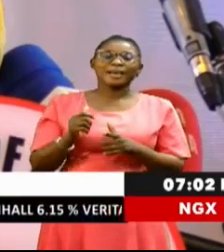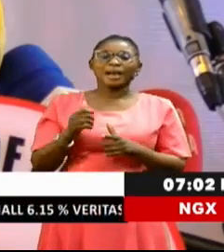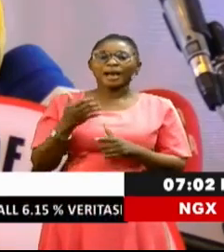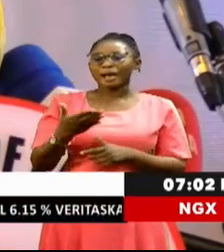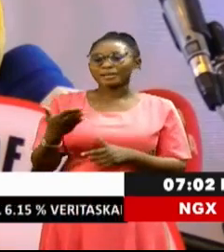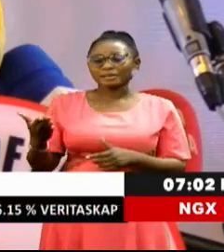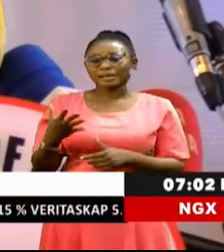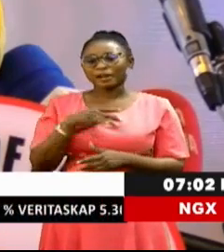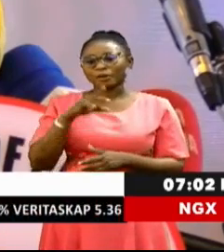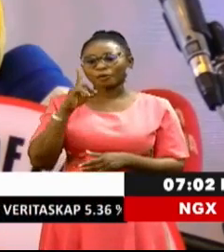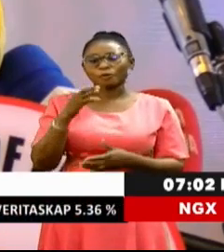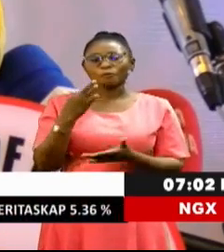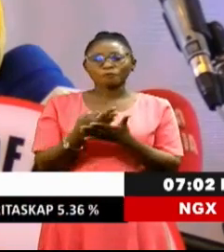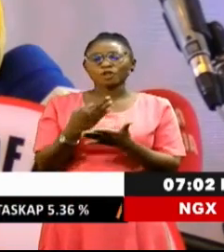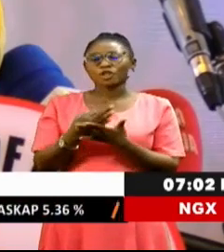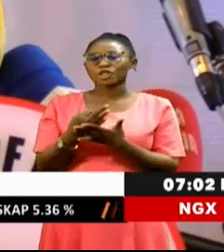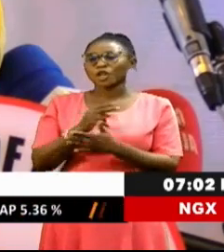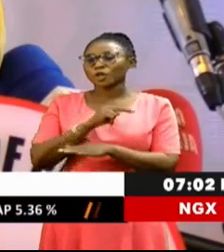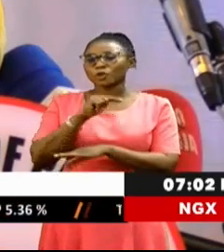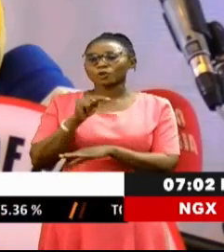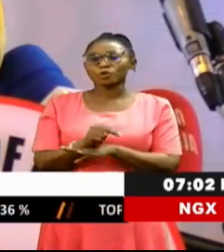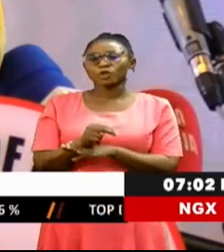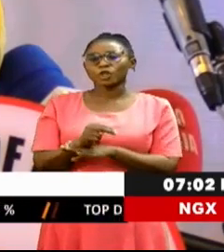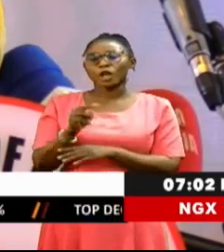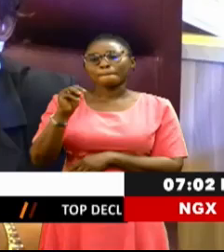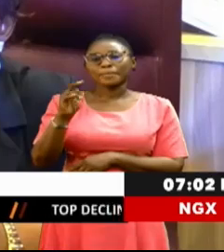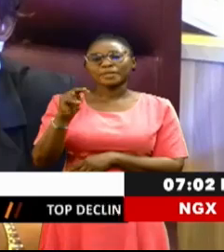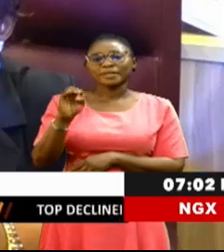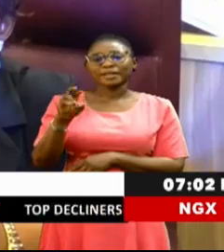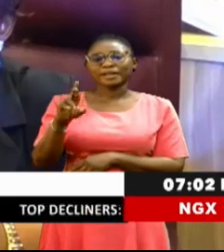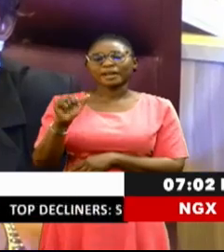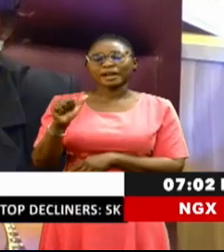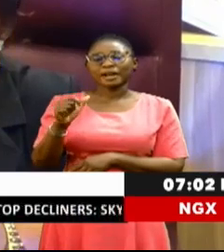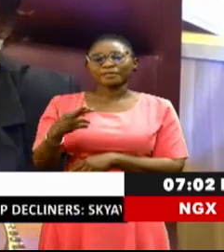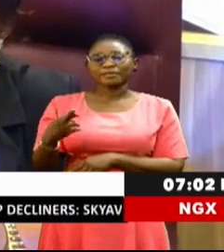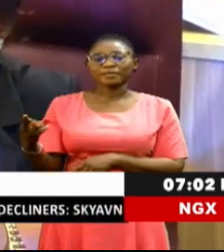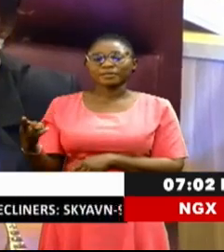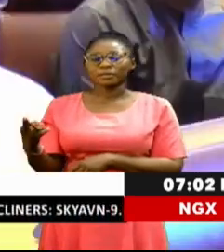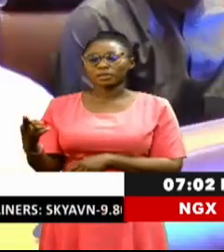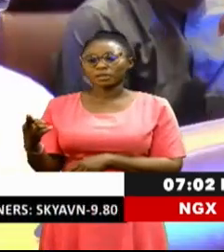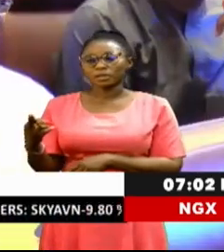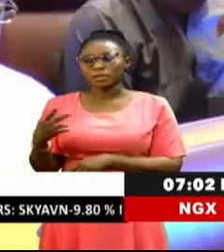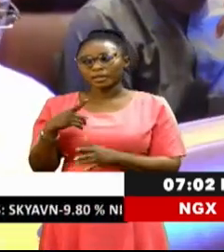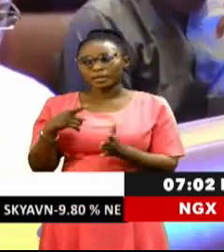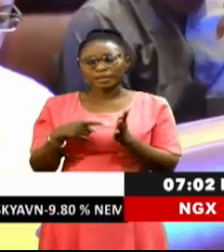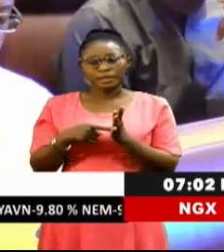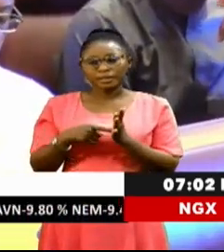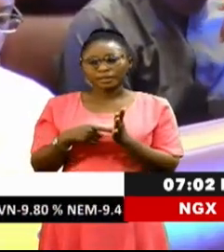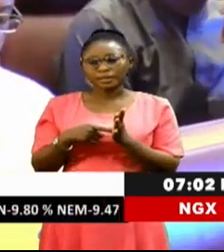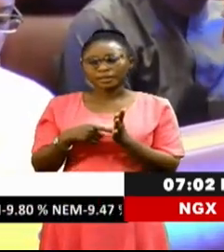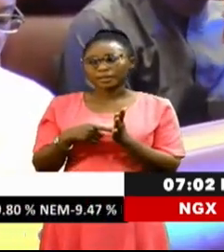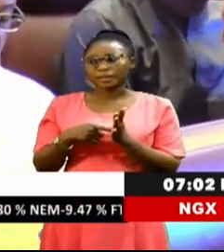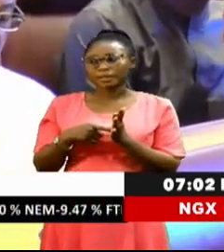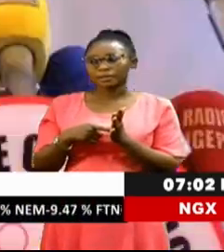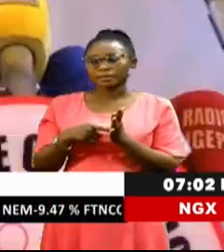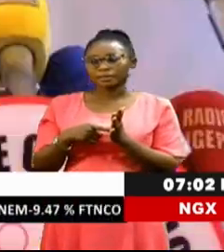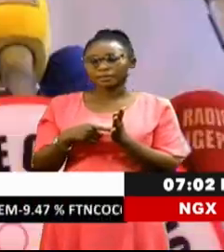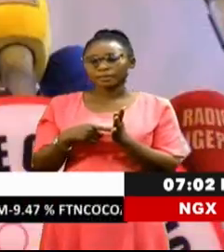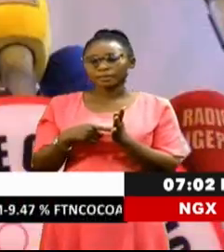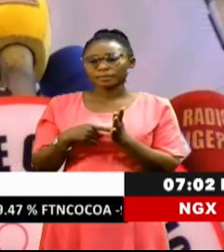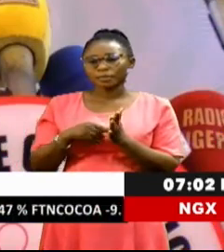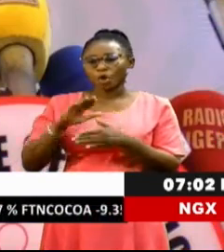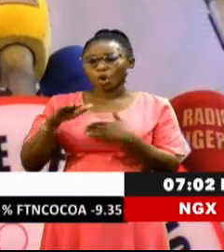financial and natural mineral resources. Charity, they say, begins at home.